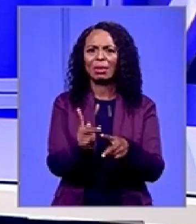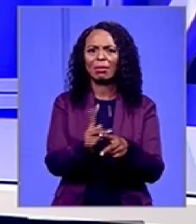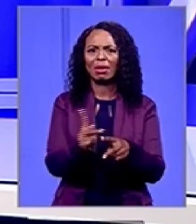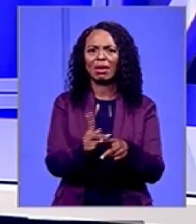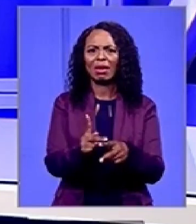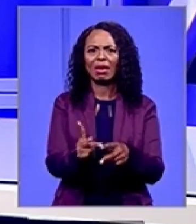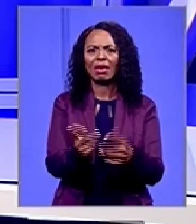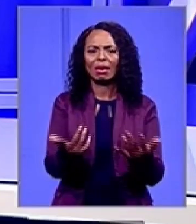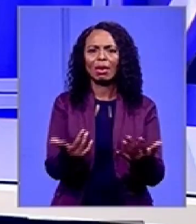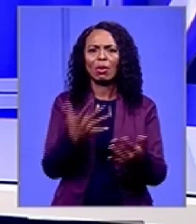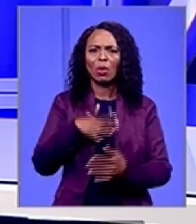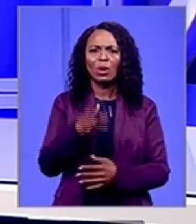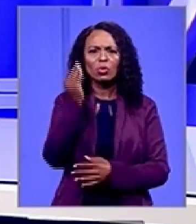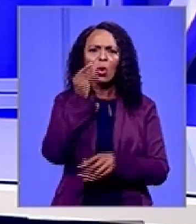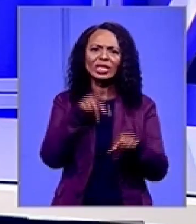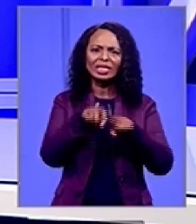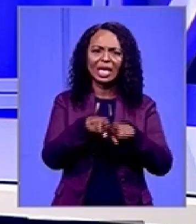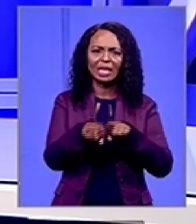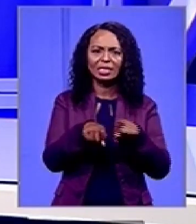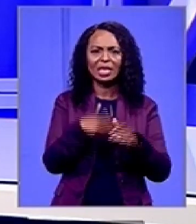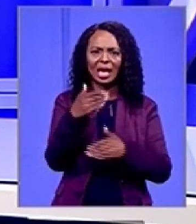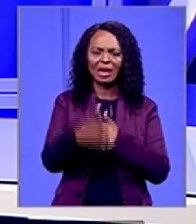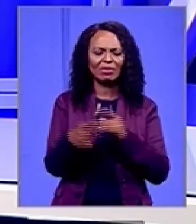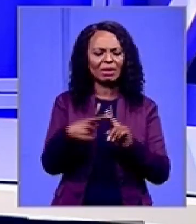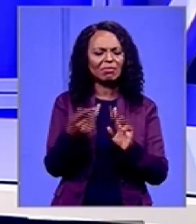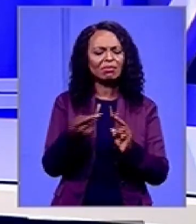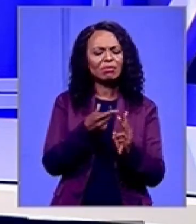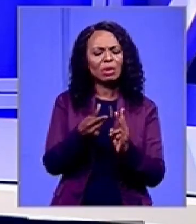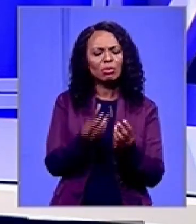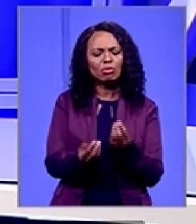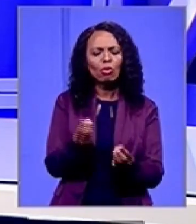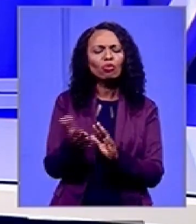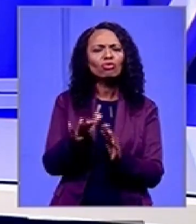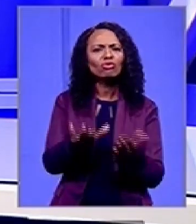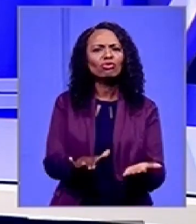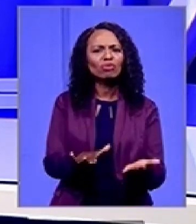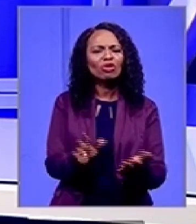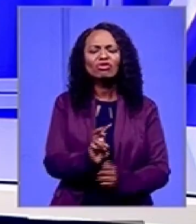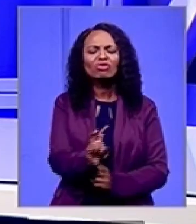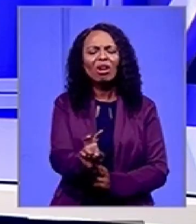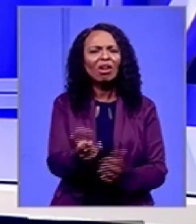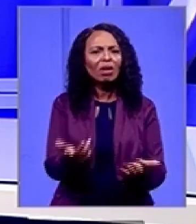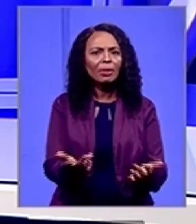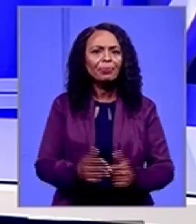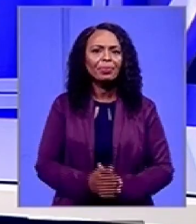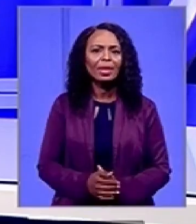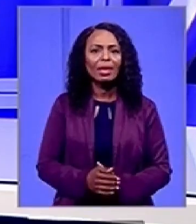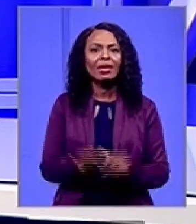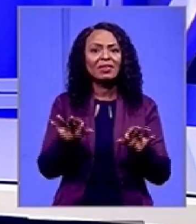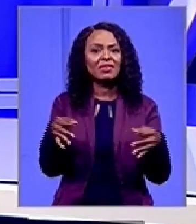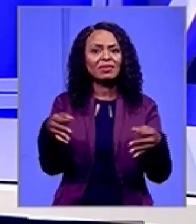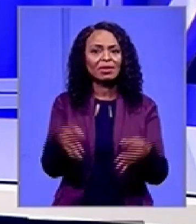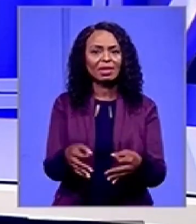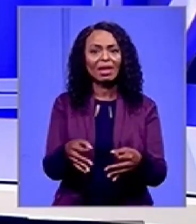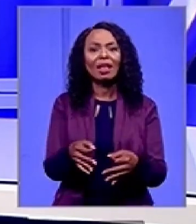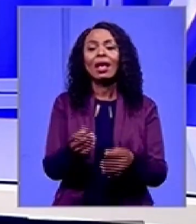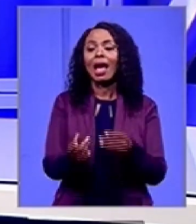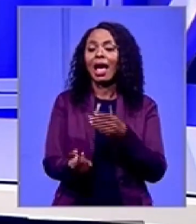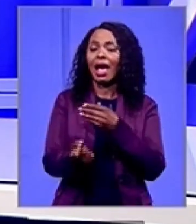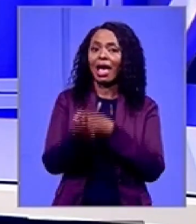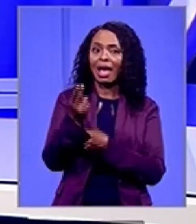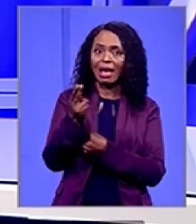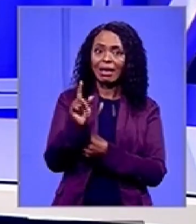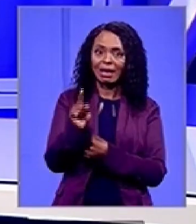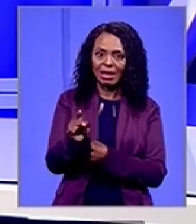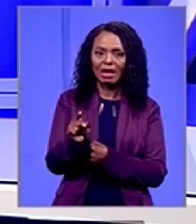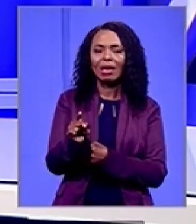go itse dipholo tsa diteko tsa morago ga leso pele ba setsanyana bao ba bolokwa. Mo tiragalong e nngwe beke eno,